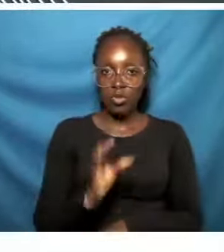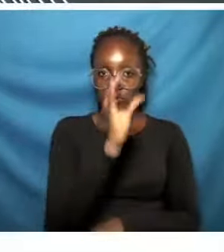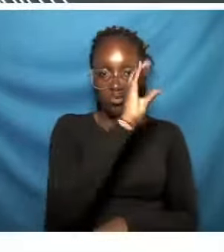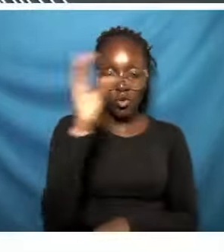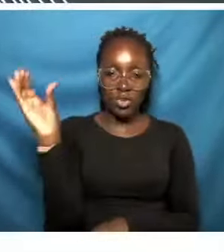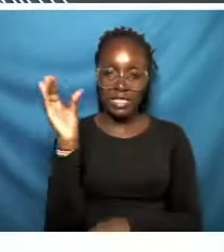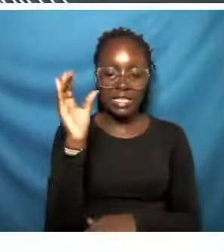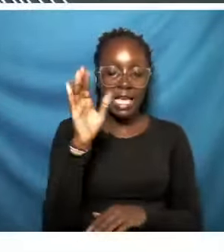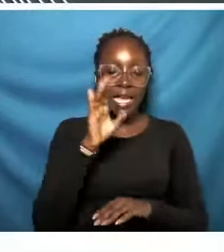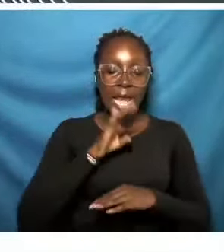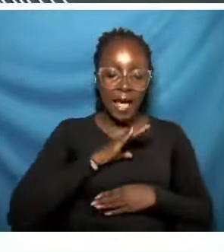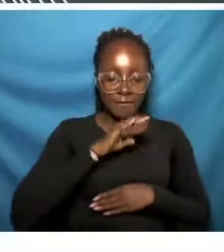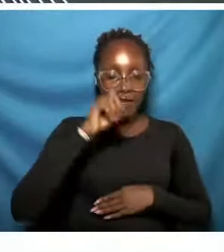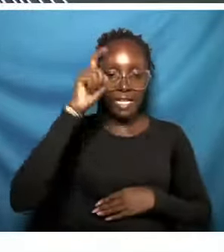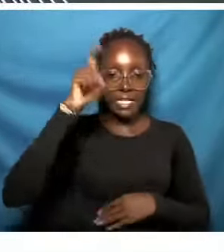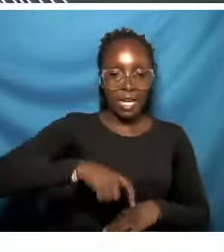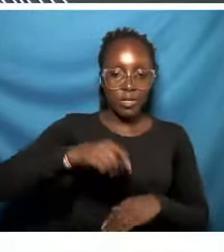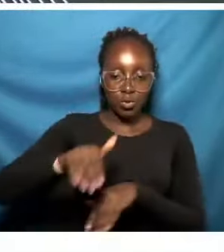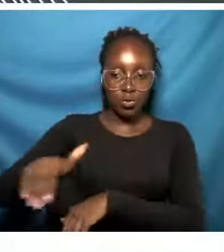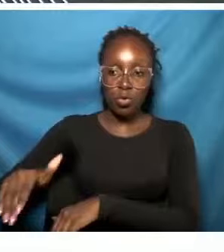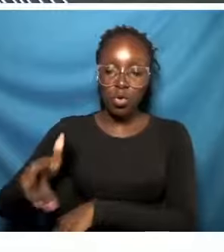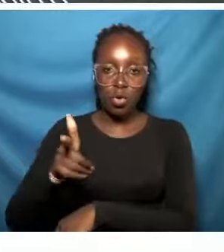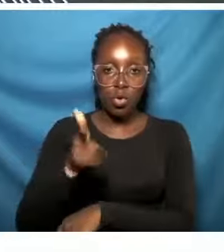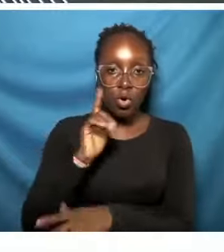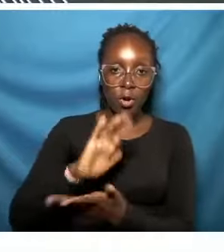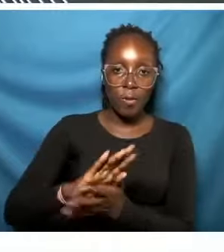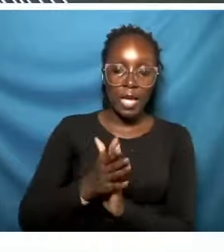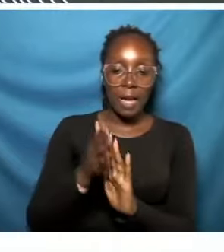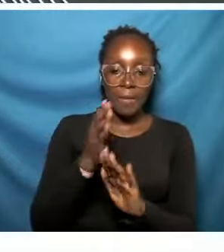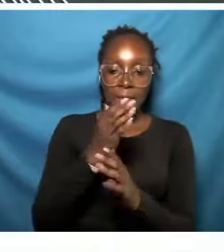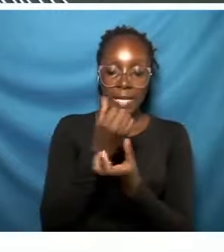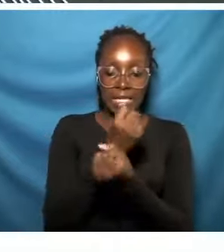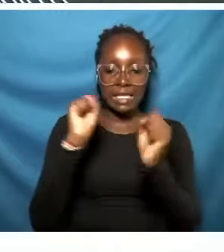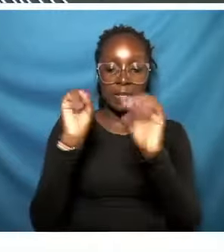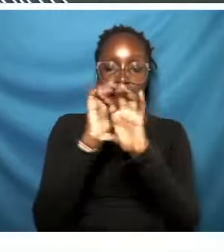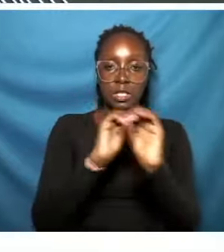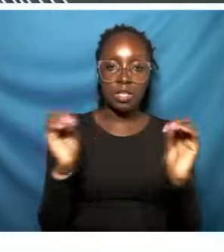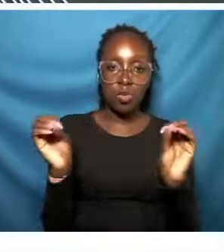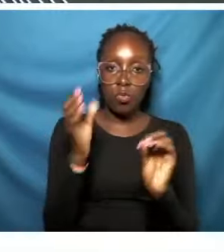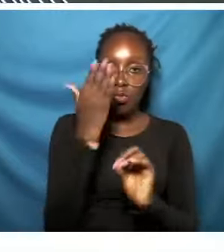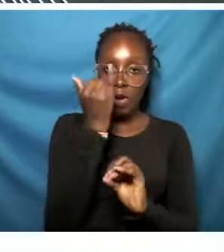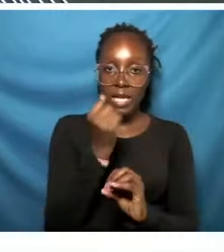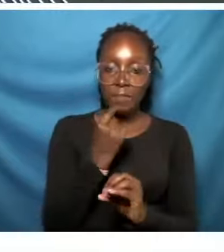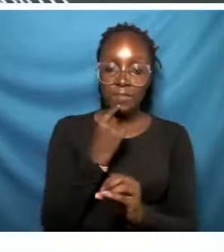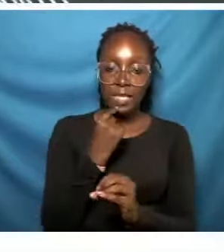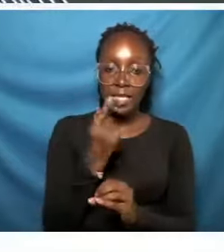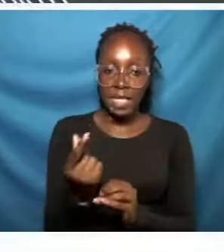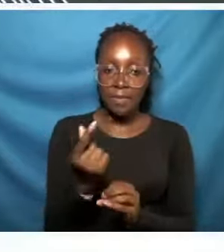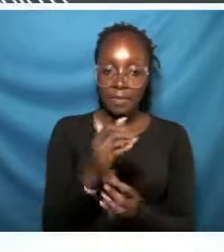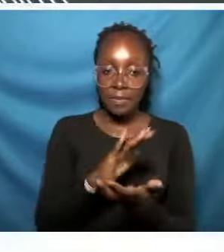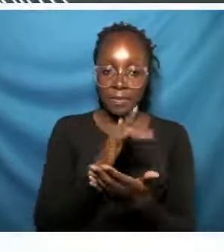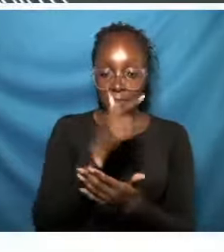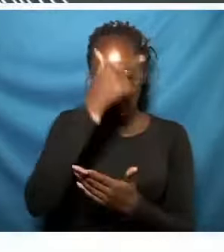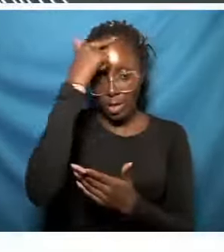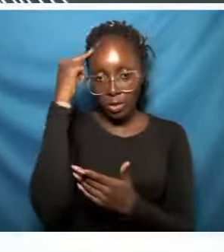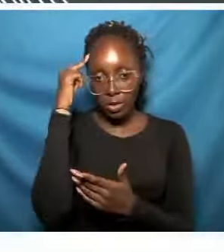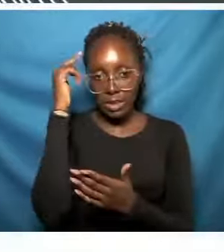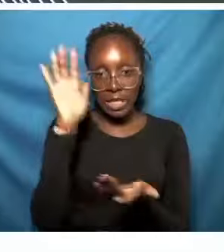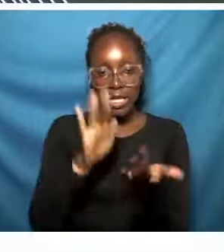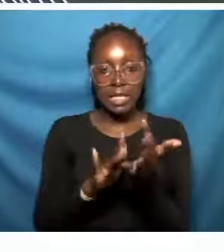law to be redeemed. He's saying, because Jesus canceled the